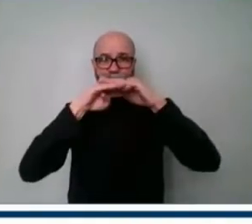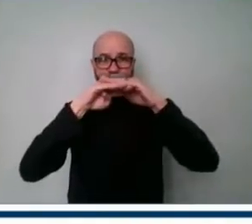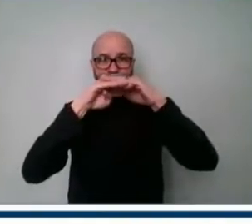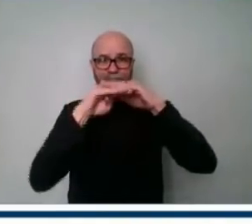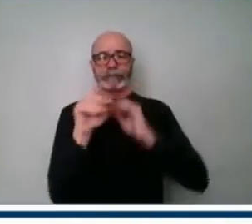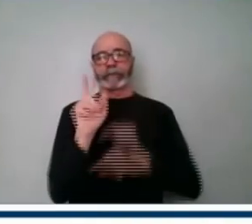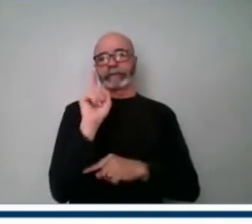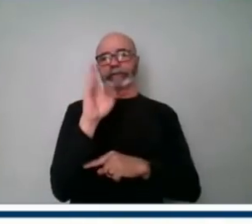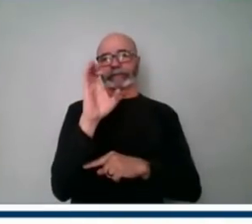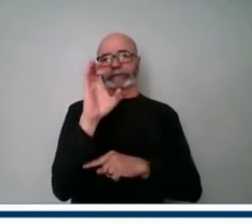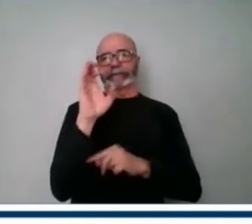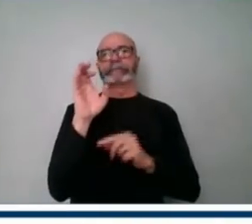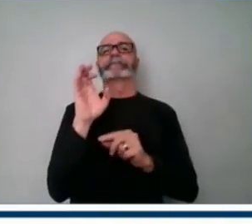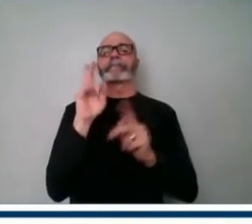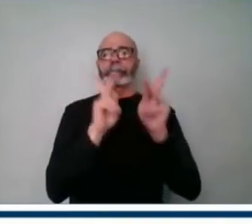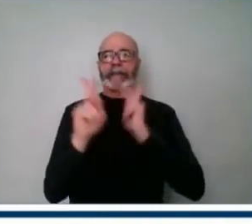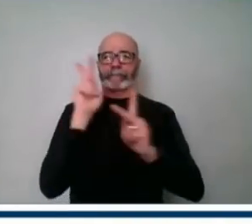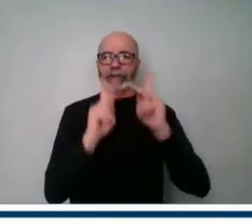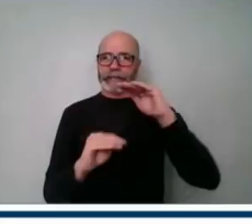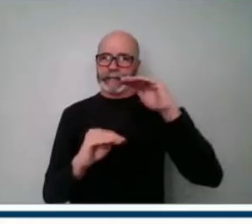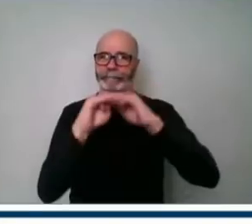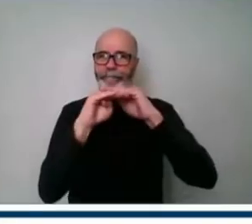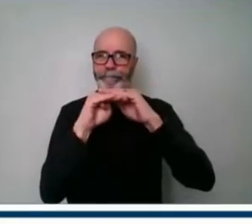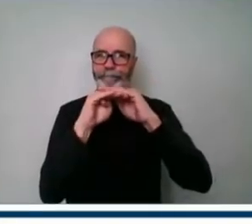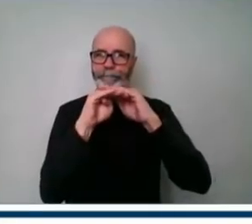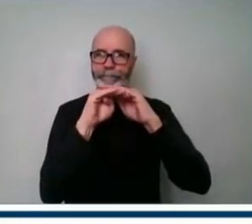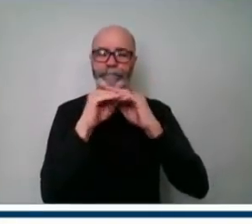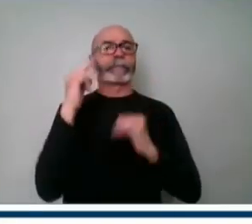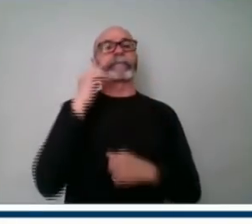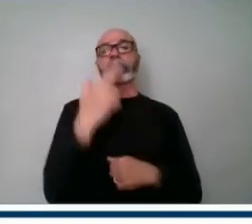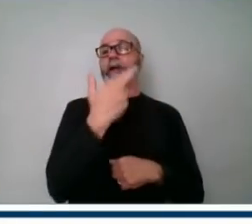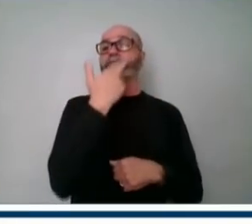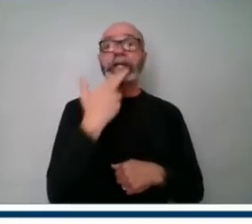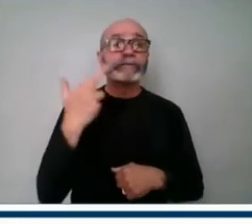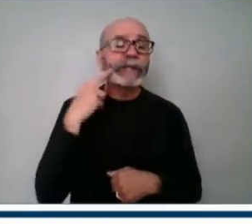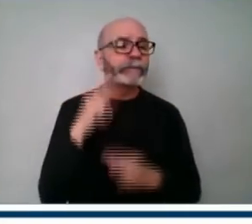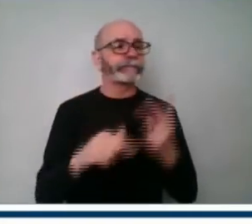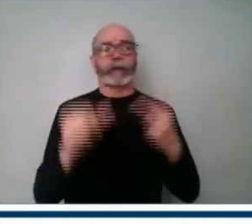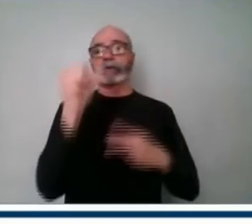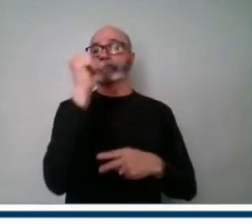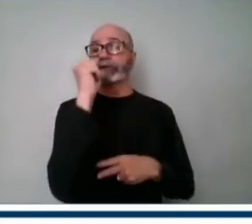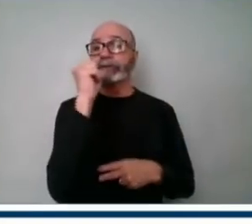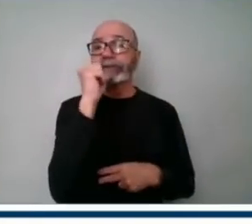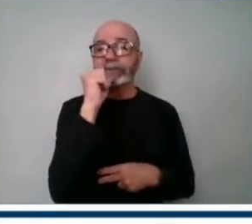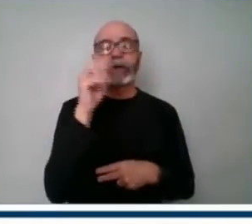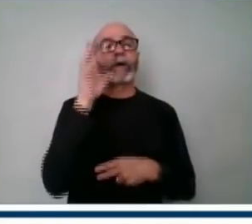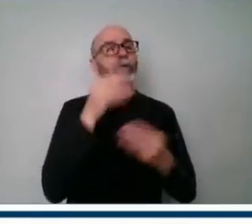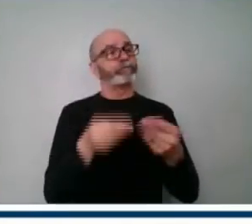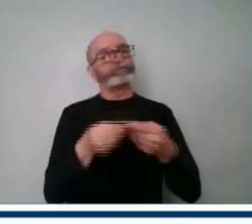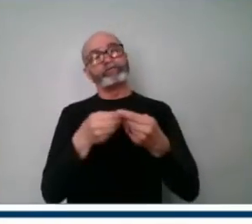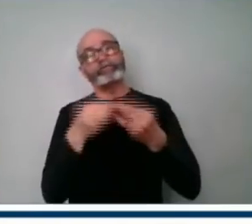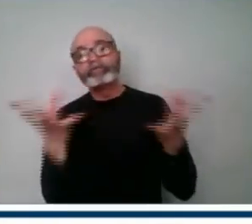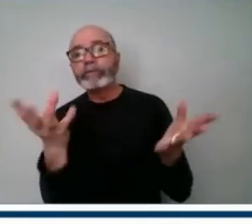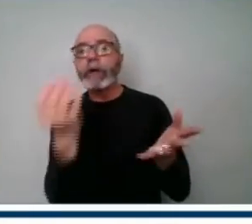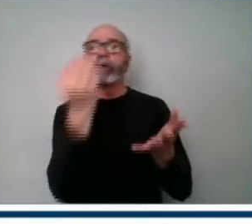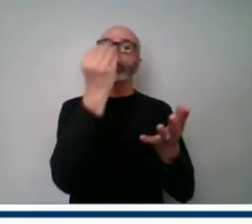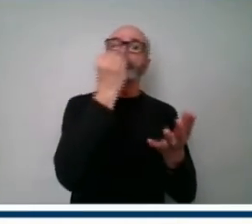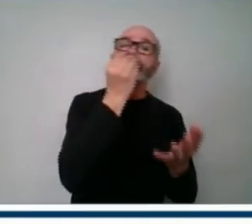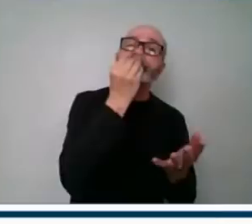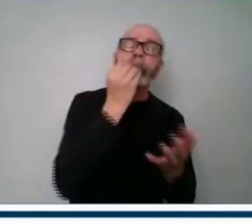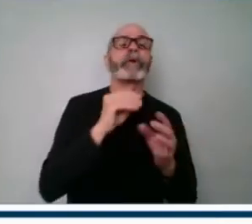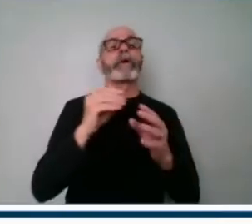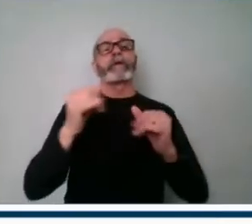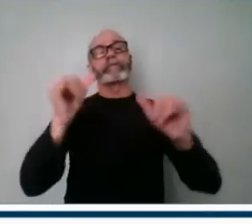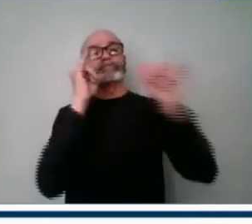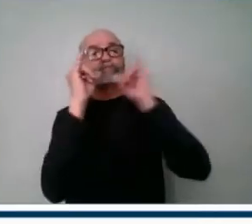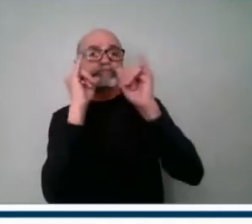change province-wide to allow restaurants and bars to serve food and drinks for an extra hour until 11 p.m. and closing to